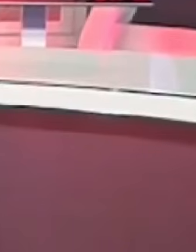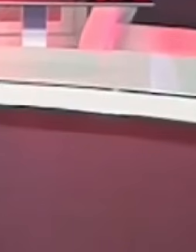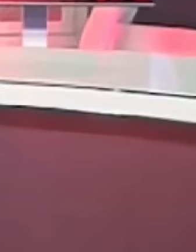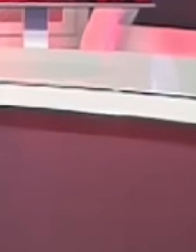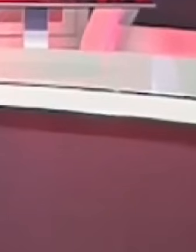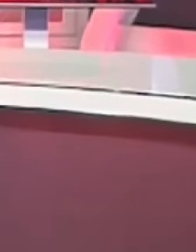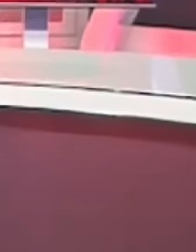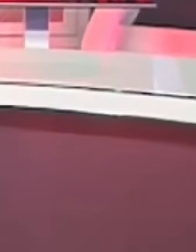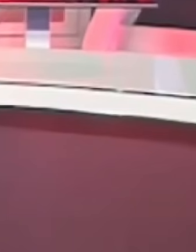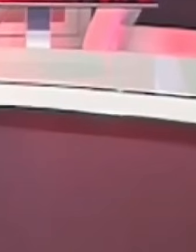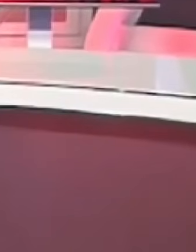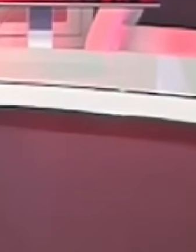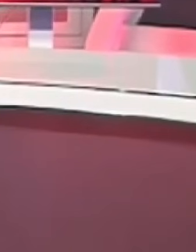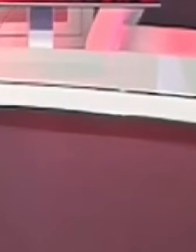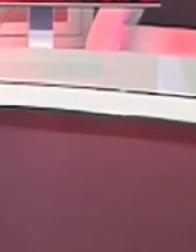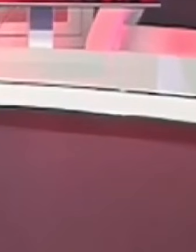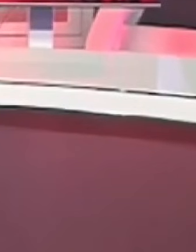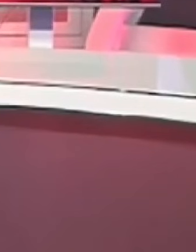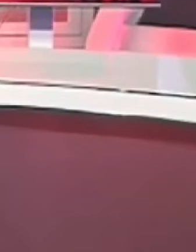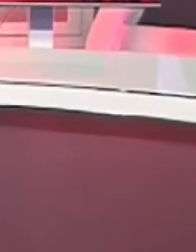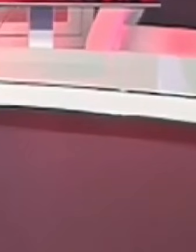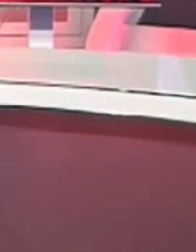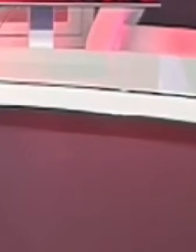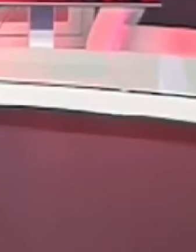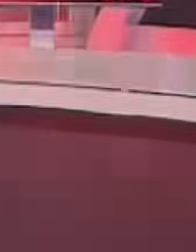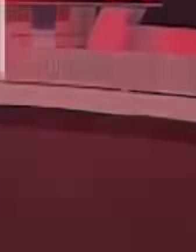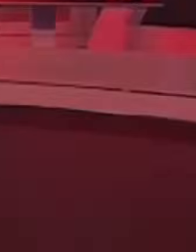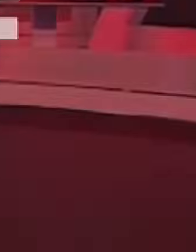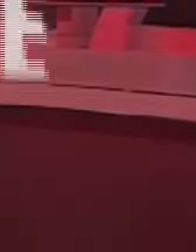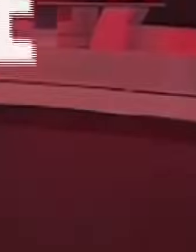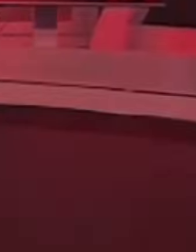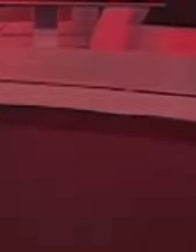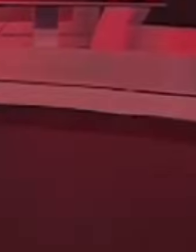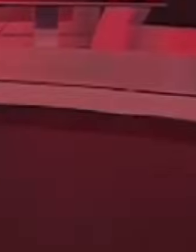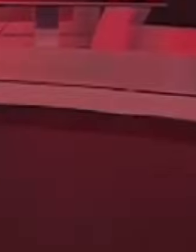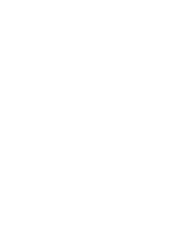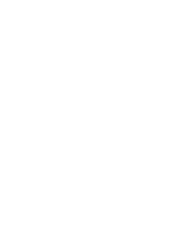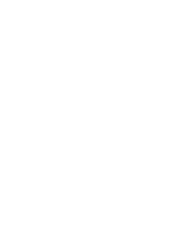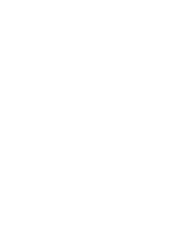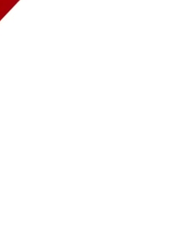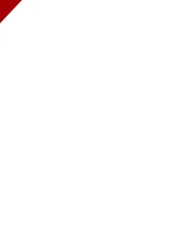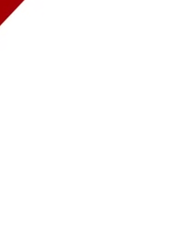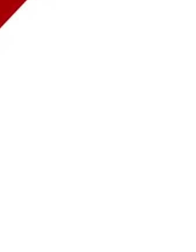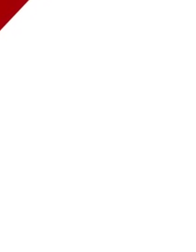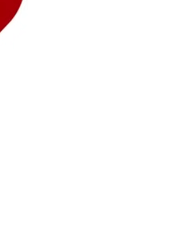Knowing more about your pension today can make a huge difference to the quality of life.